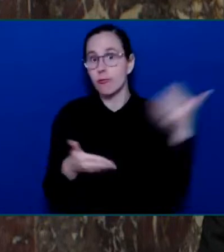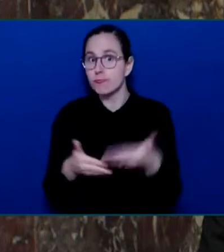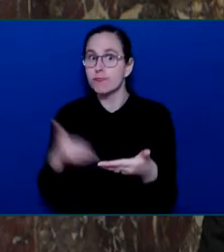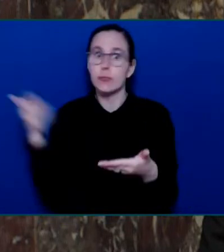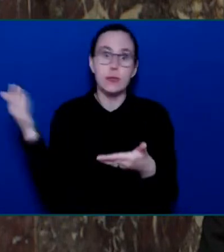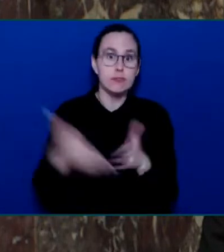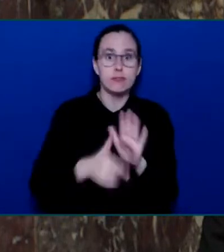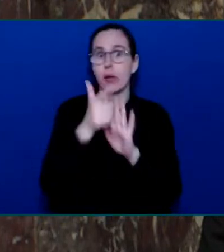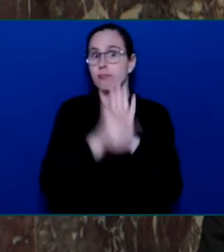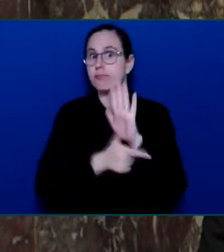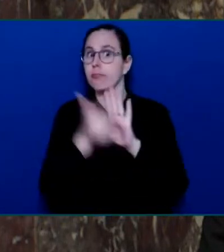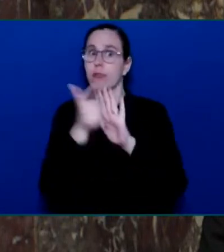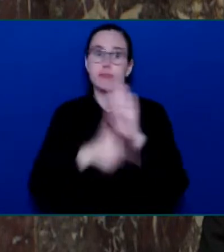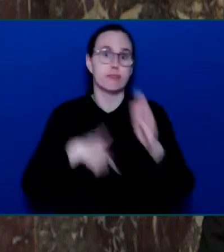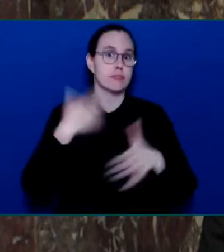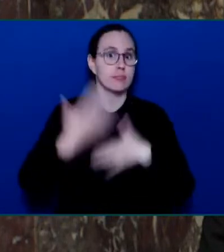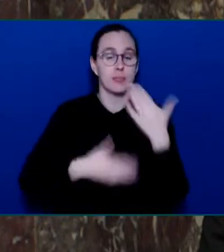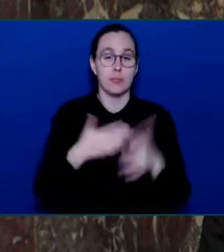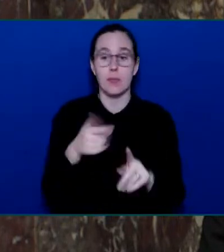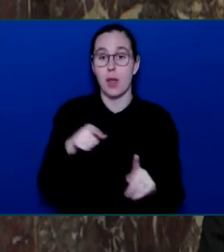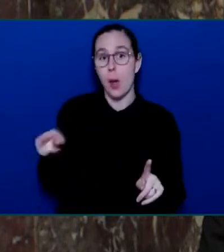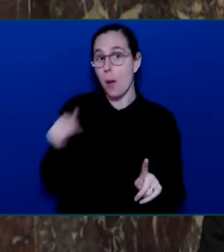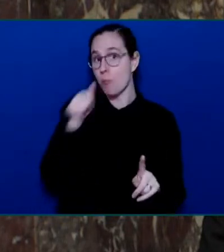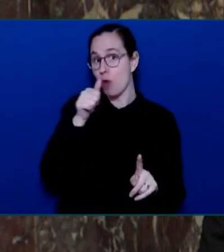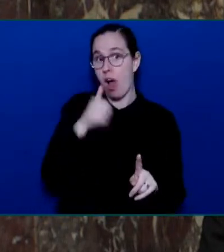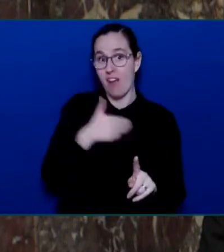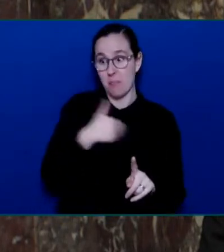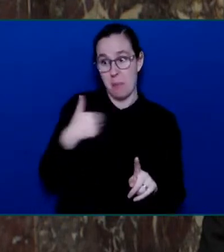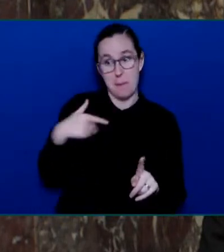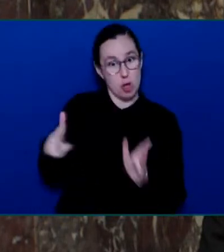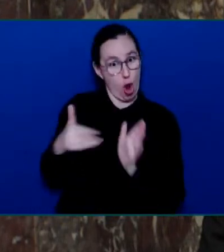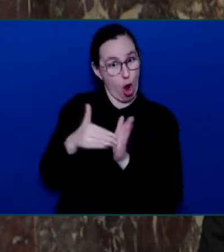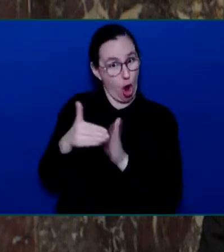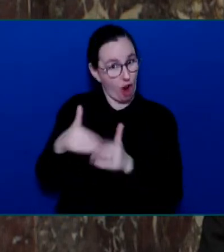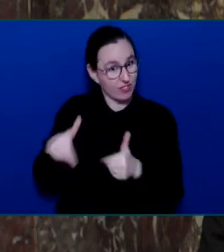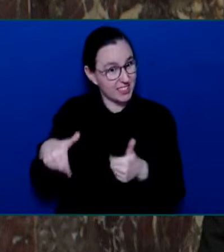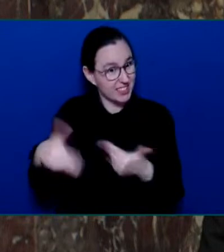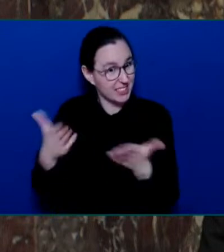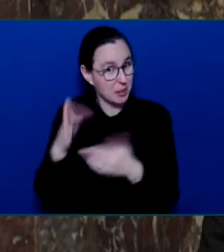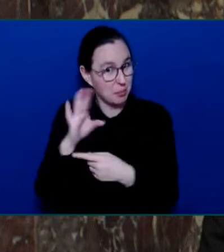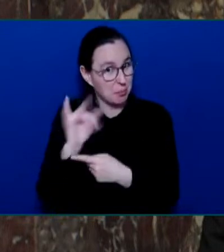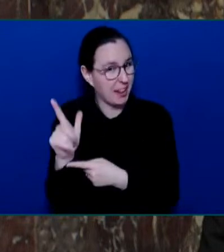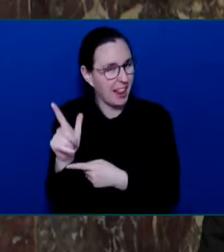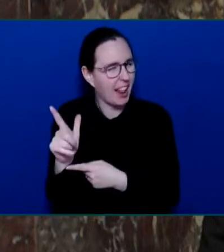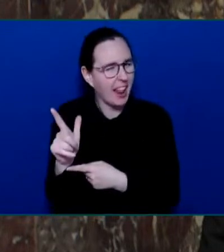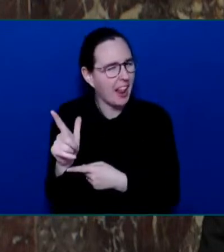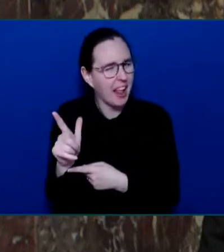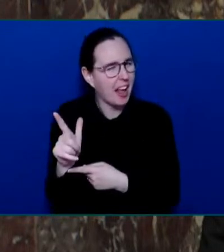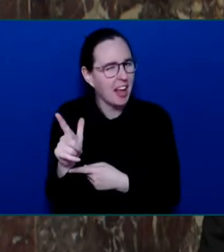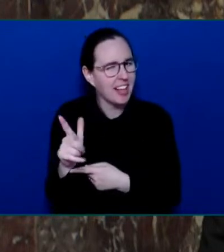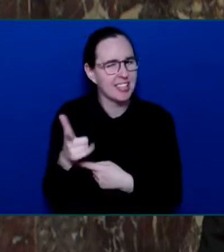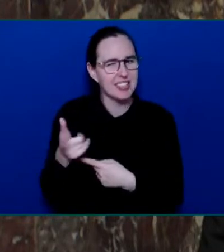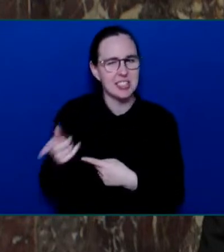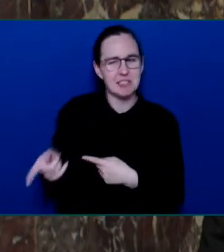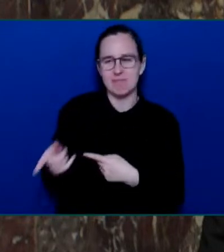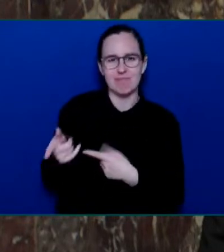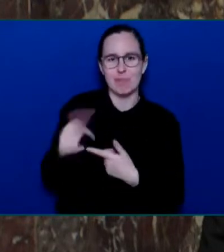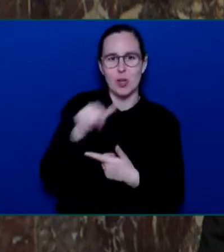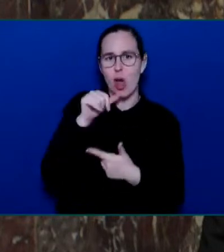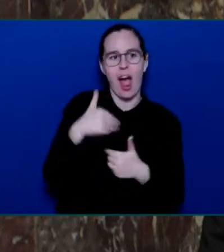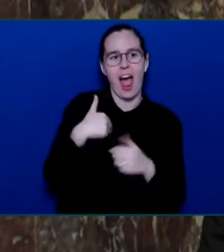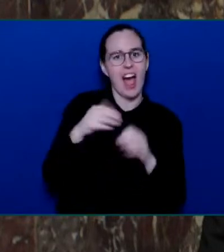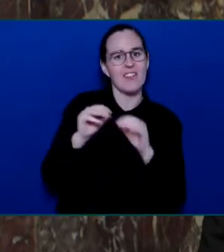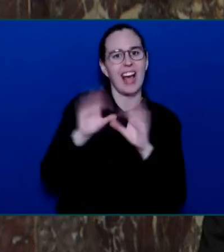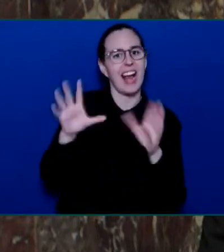members, as there isn't really a process to do that in our legislature. And it's been that way in British Columbia since